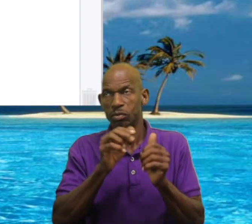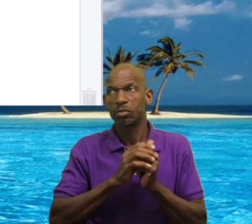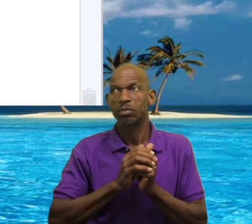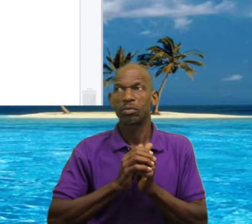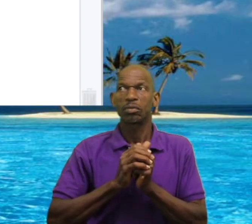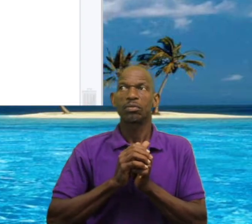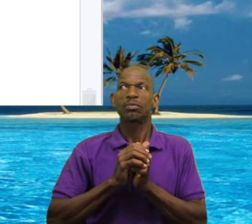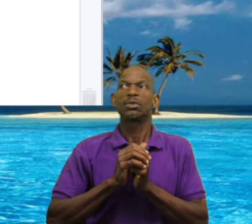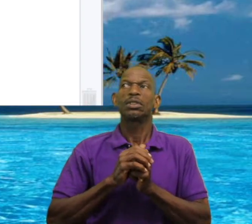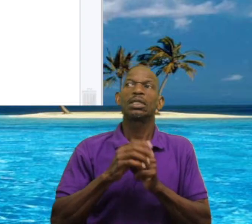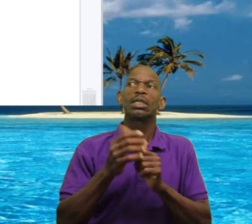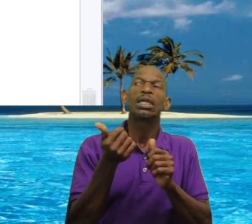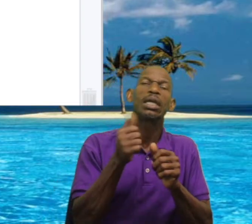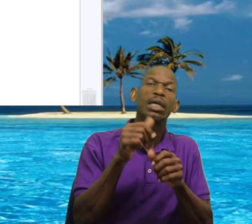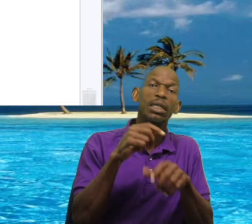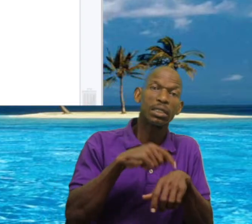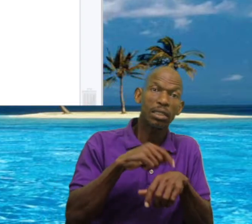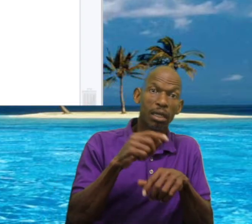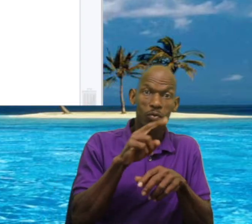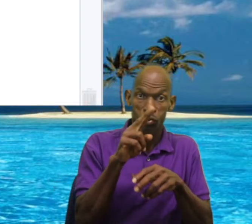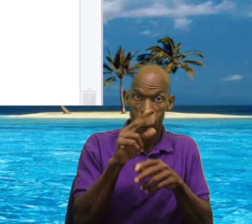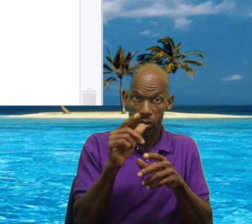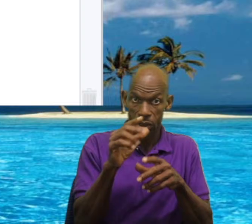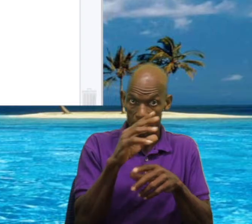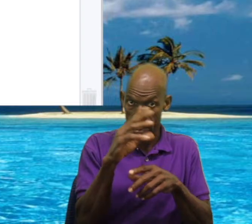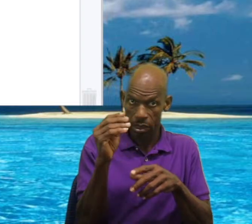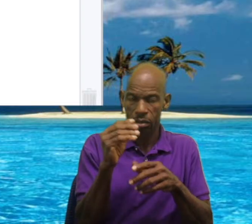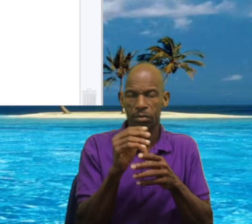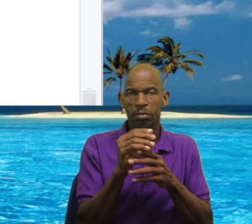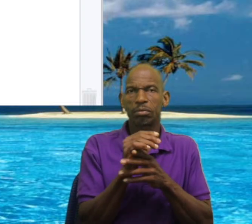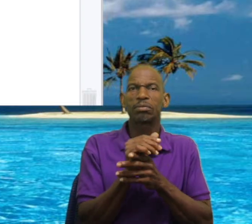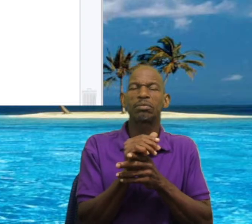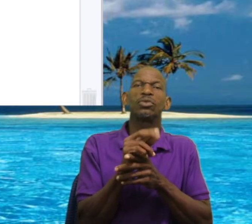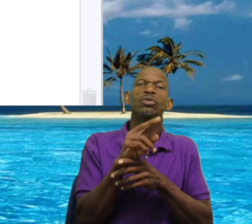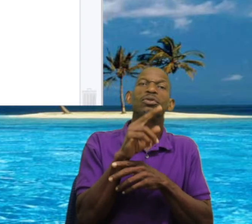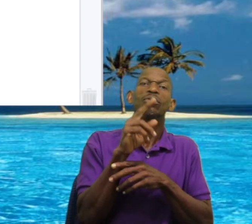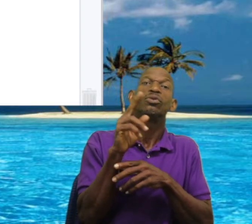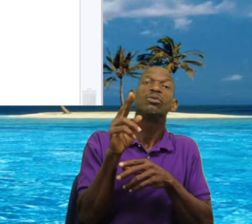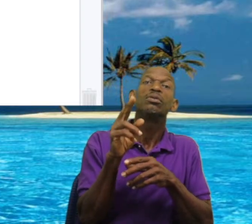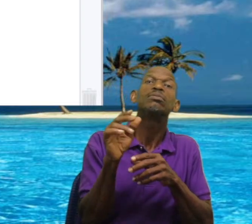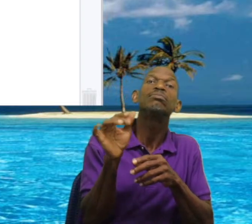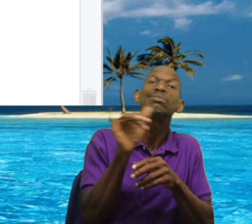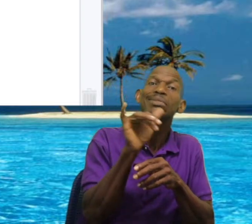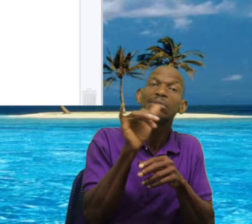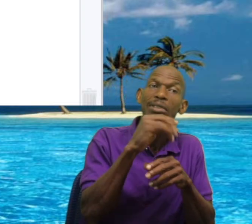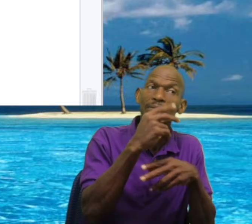with words that are the same. If the words are the same kind